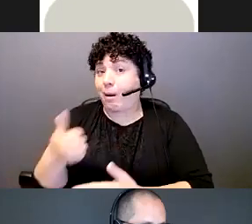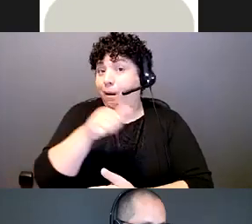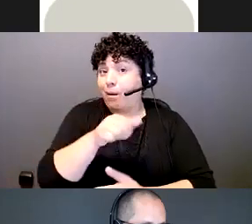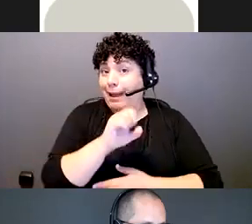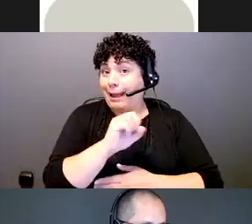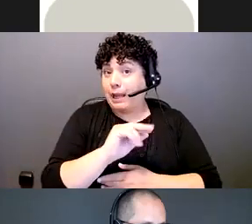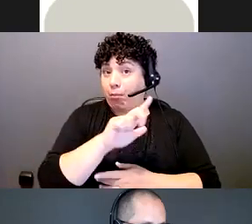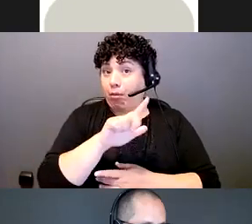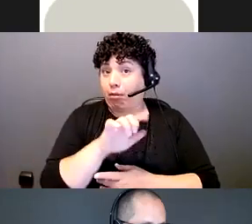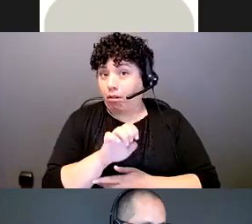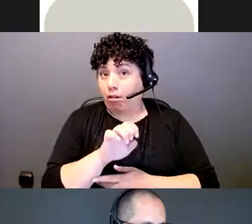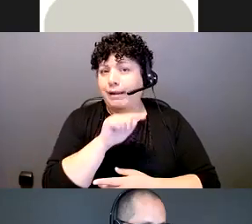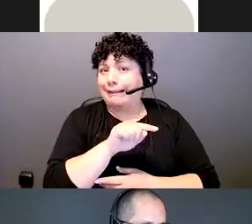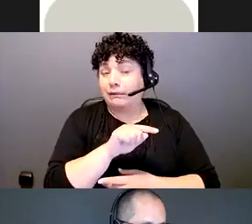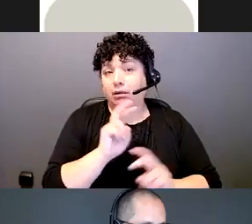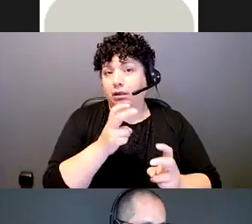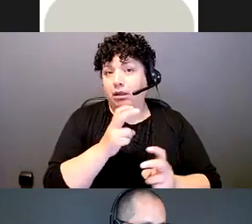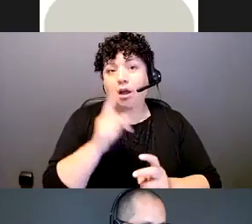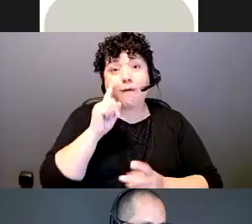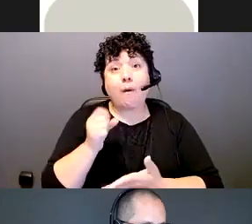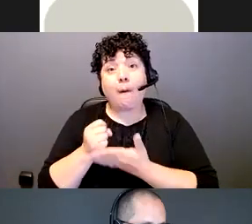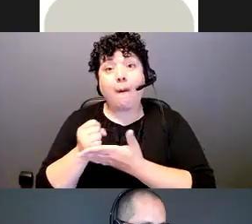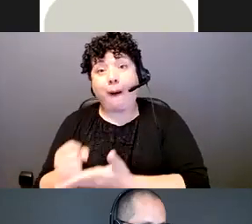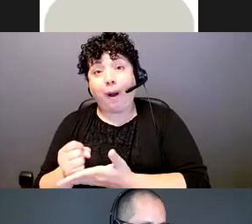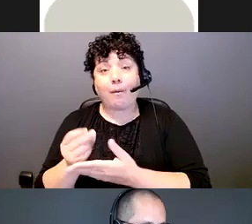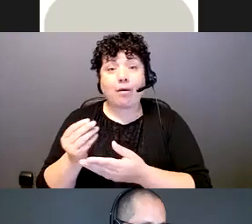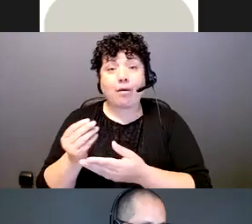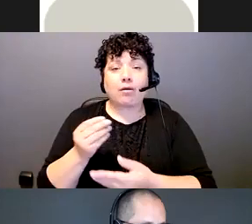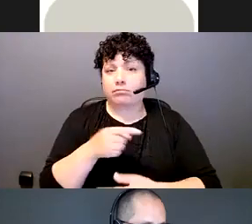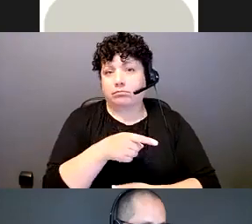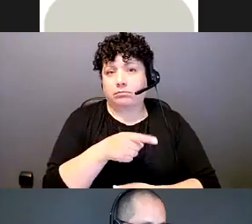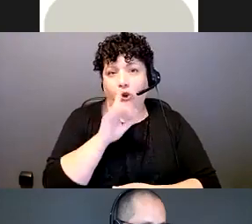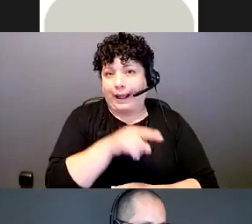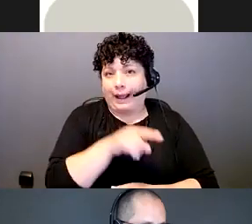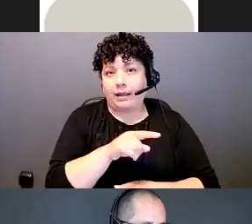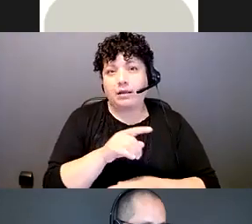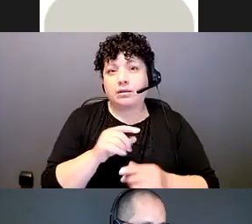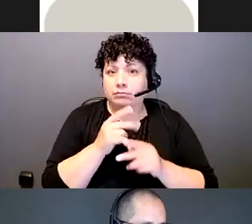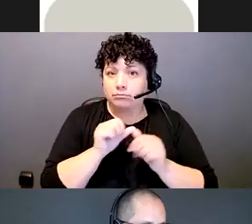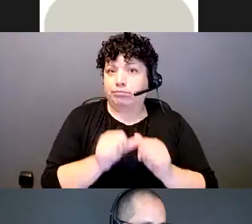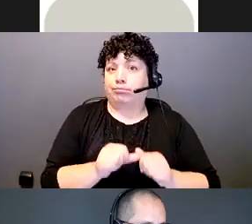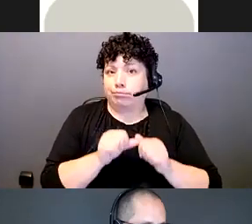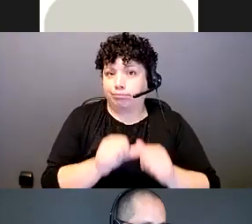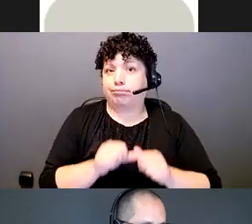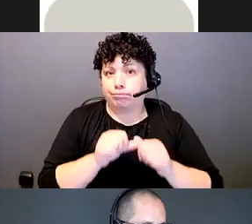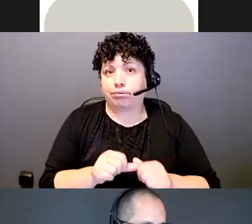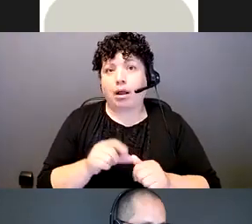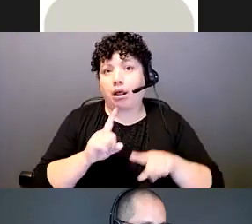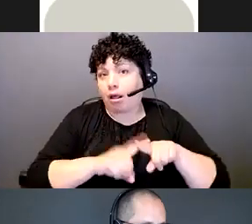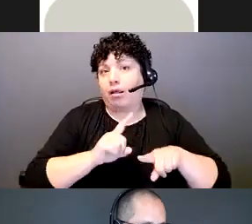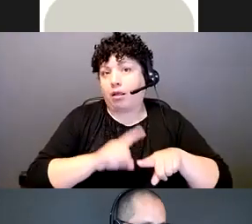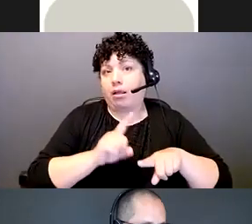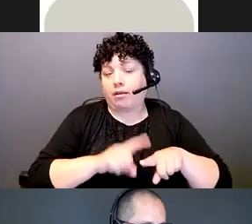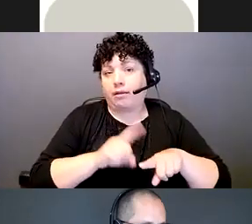that rather than resolving a problem, it in fact is being perpetuated. And there is a fine line between appropriate